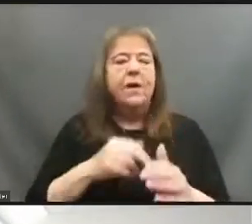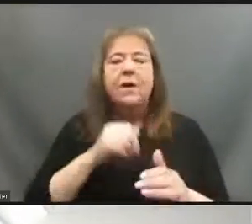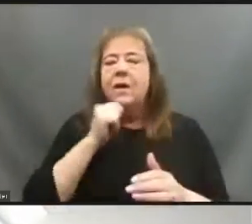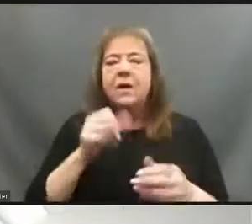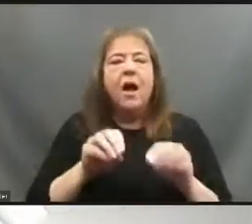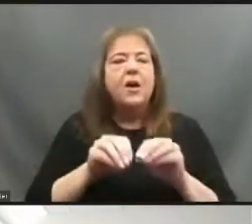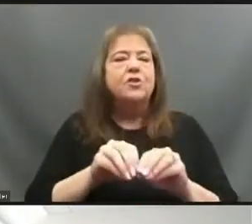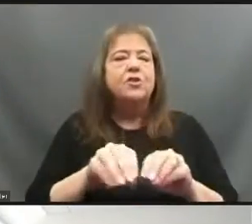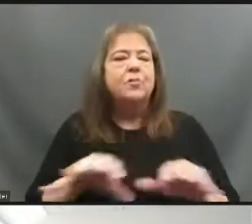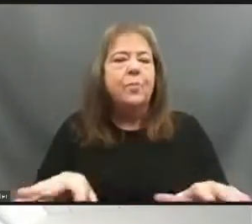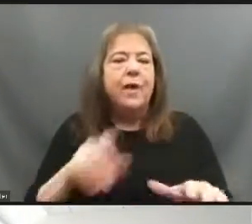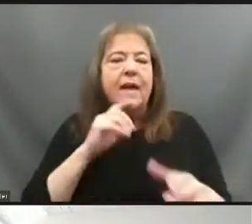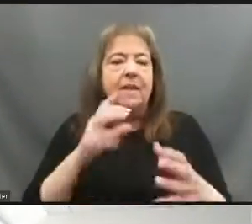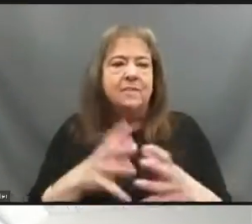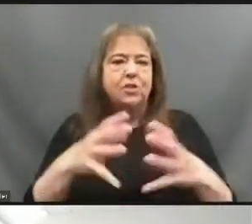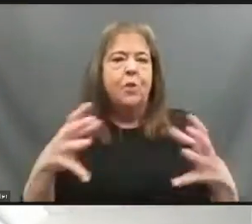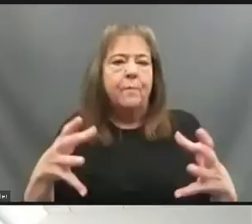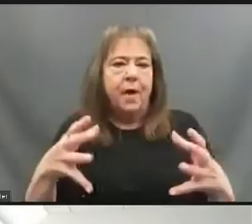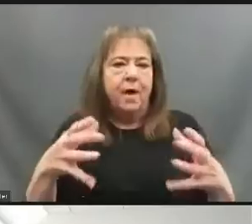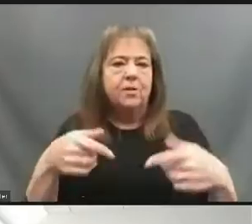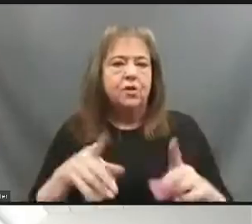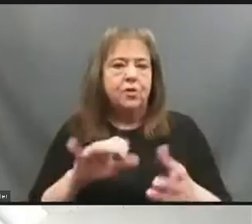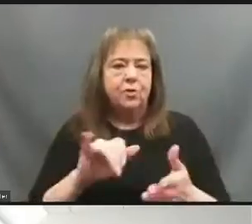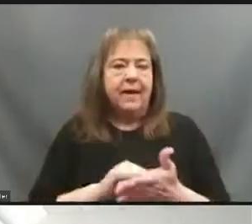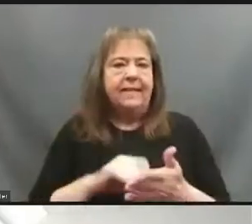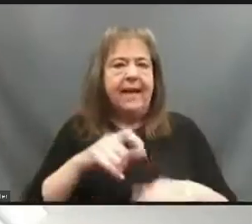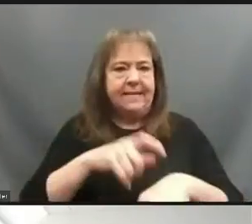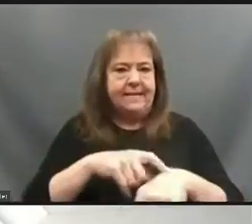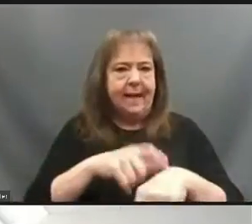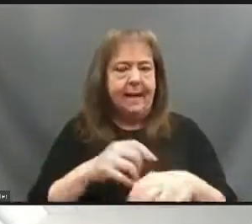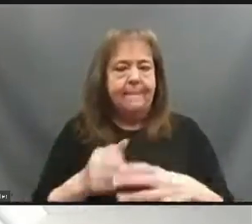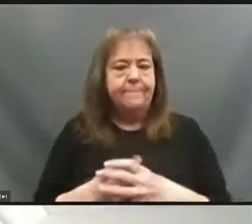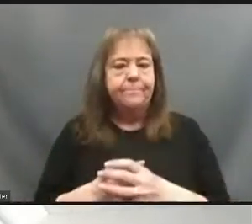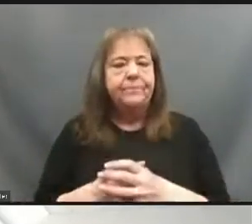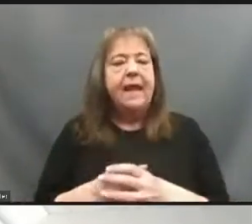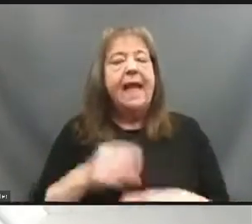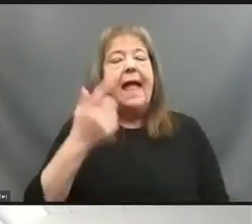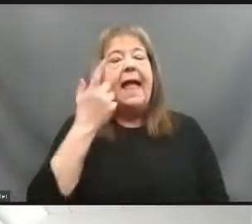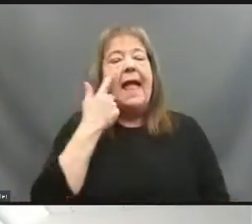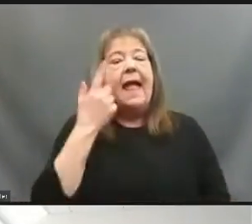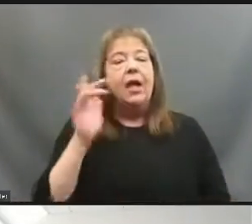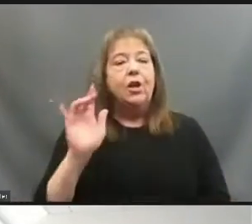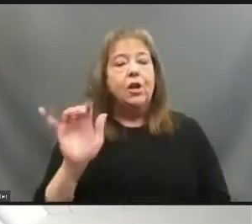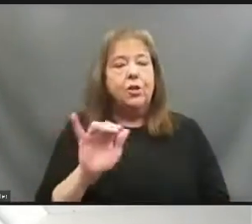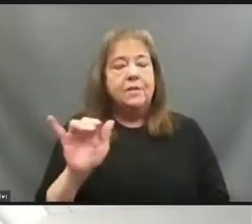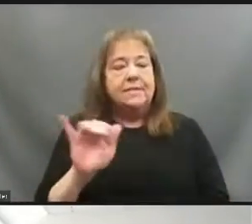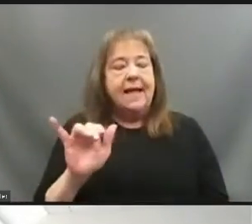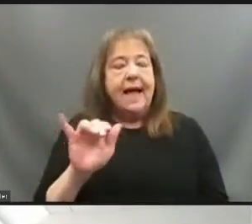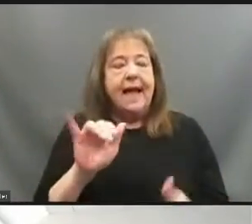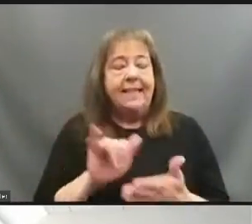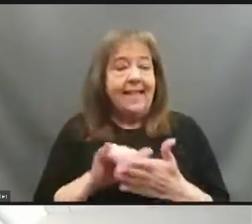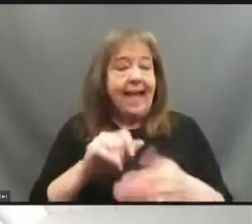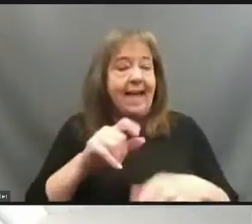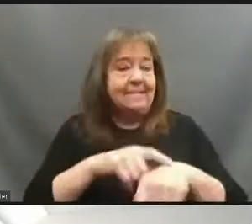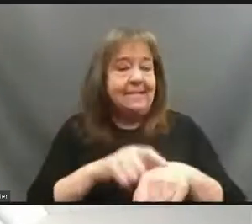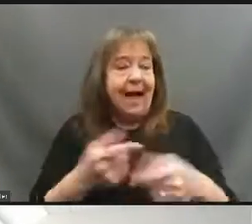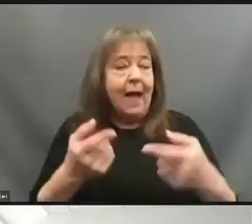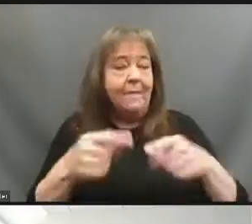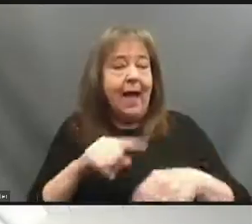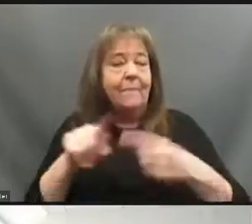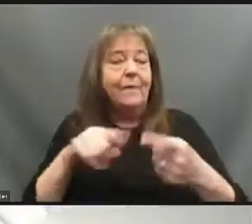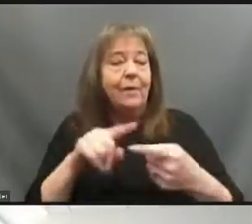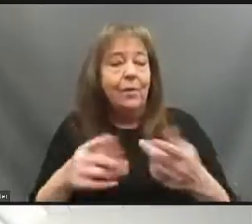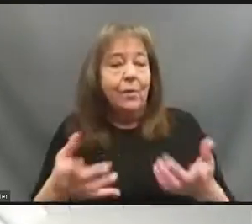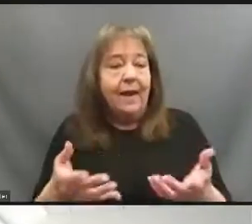transmission during that pause. That pause looks like it's going to be in that November, December timeframe, which is kind of where